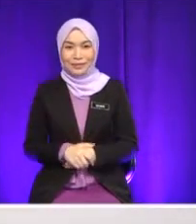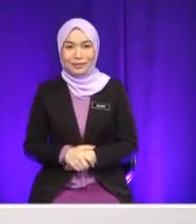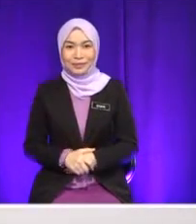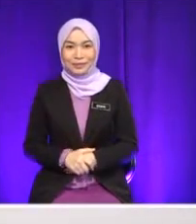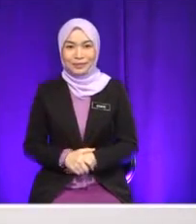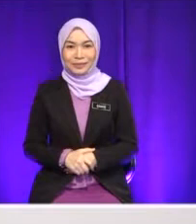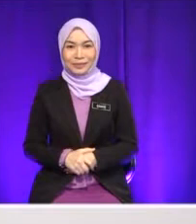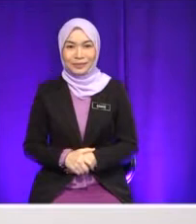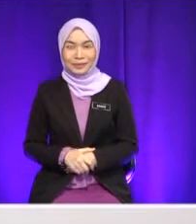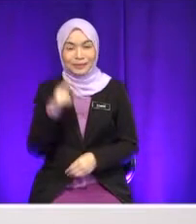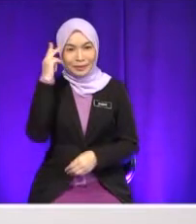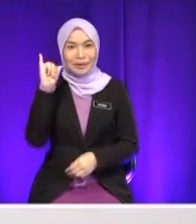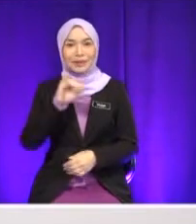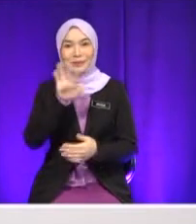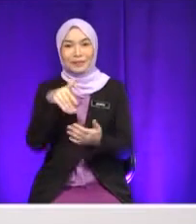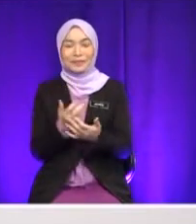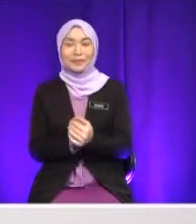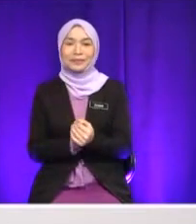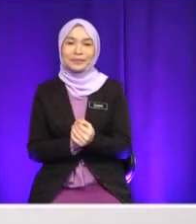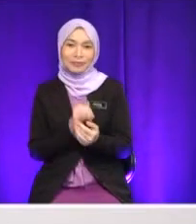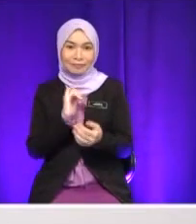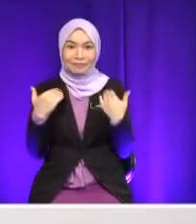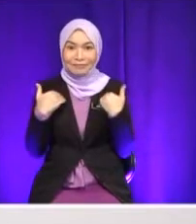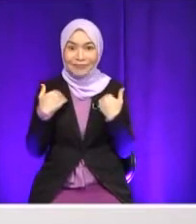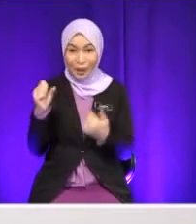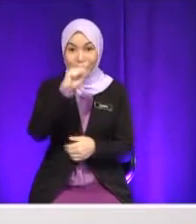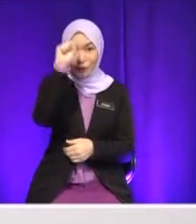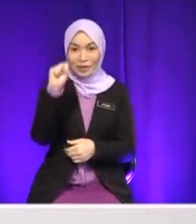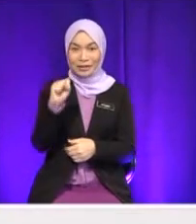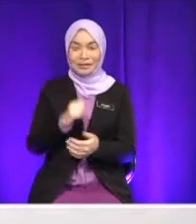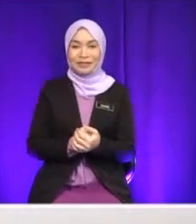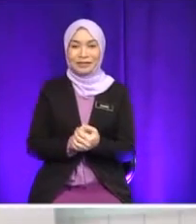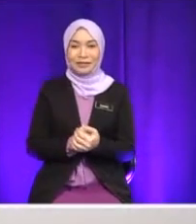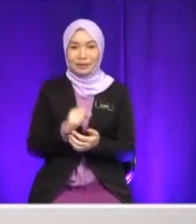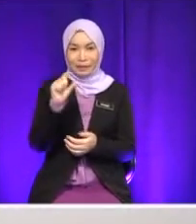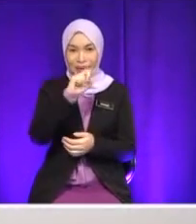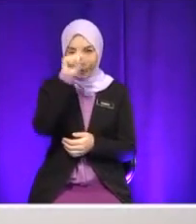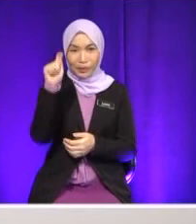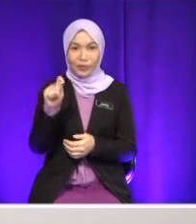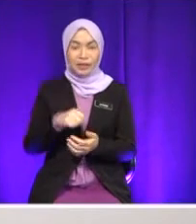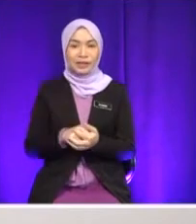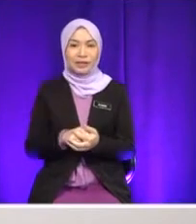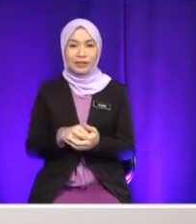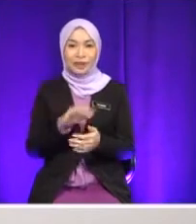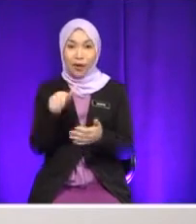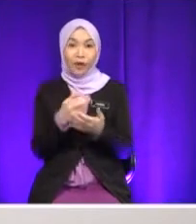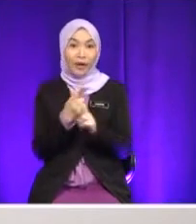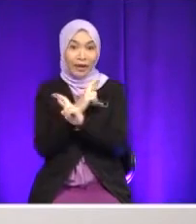Hi everyone, I have a very important question for you. Are you ready for our lesson today? Give me a big thumbs up if you